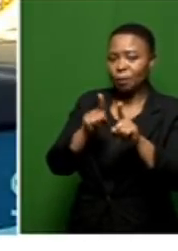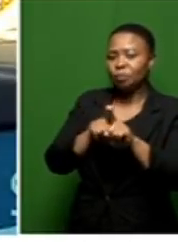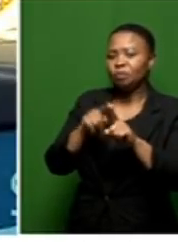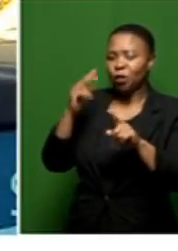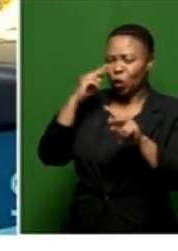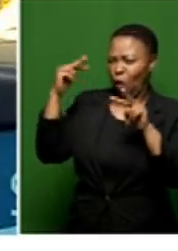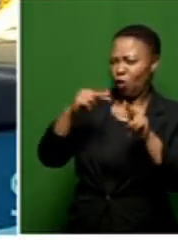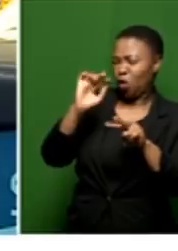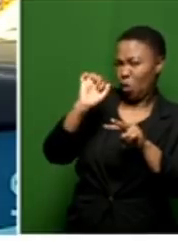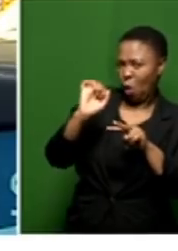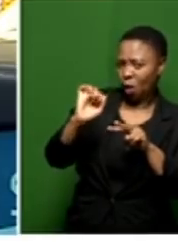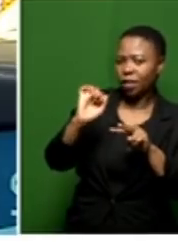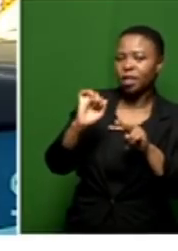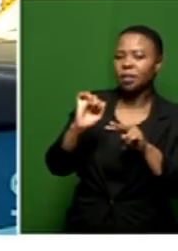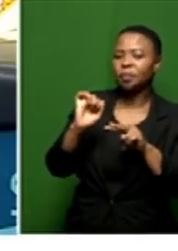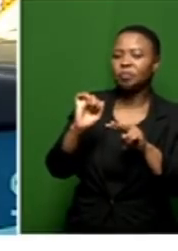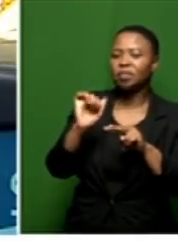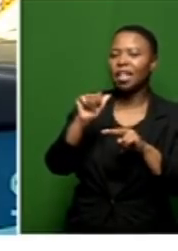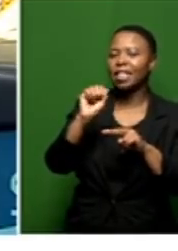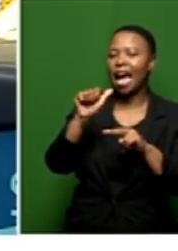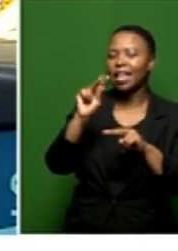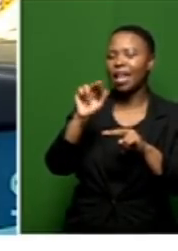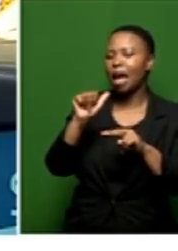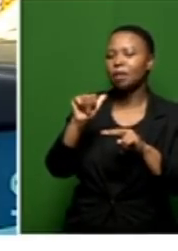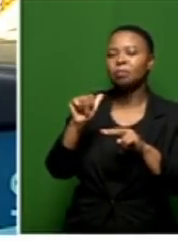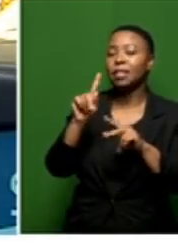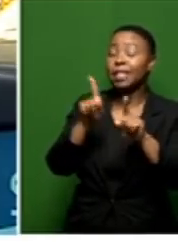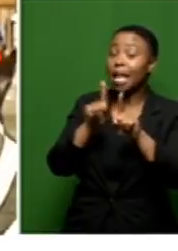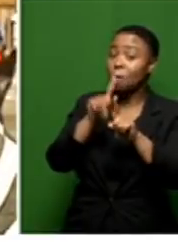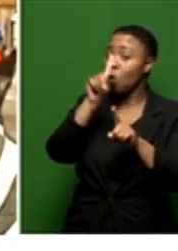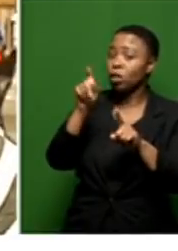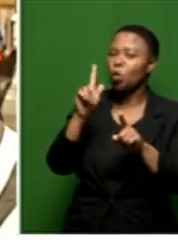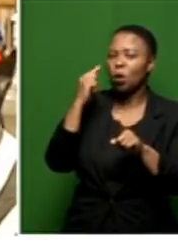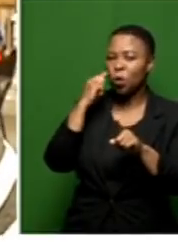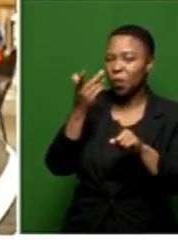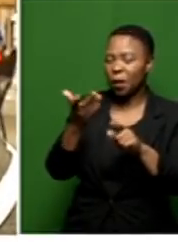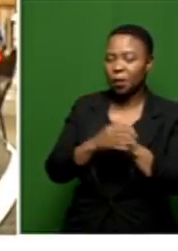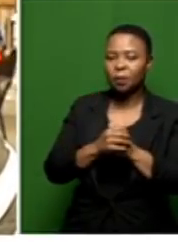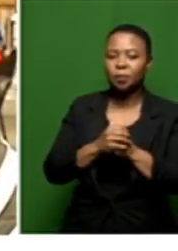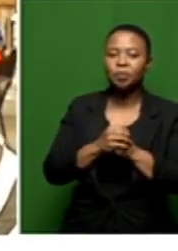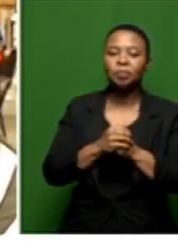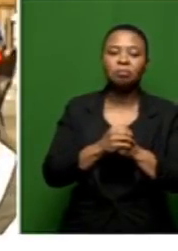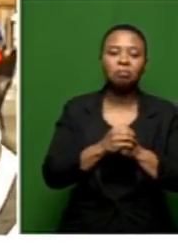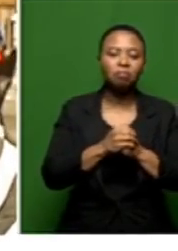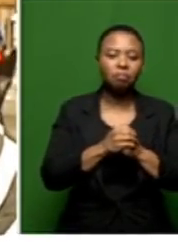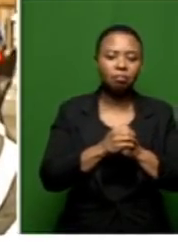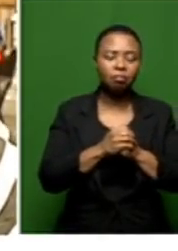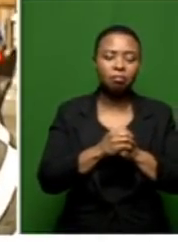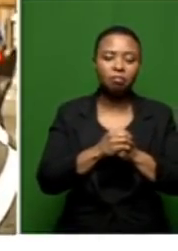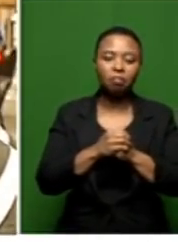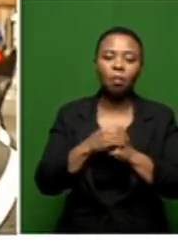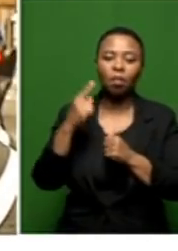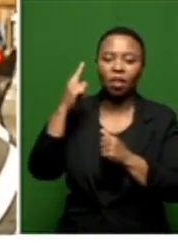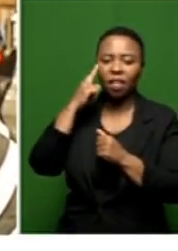question. I think that, there is some blame